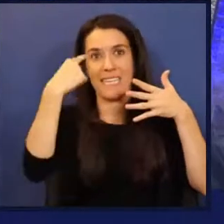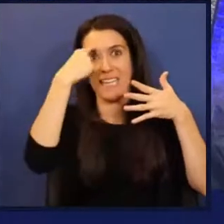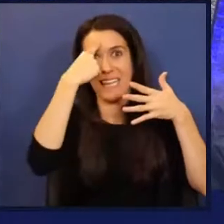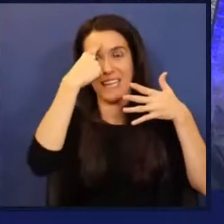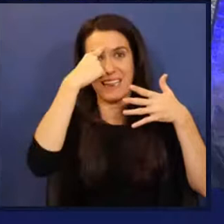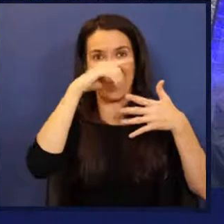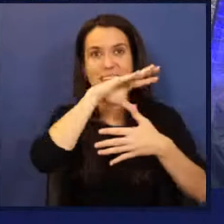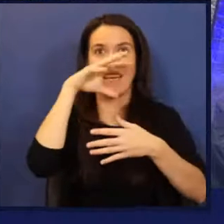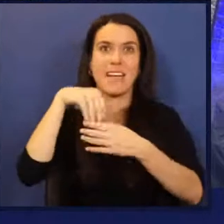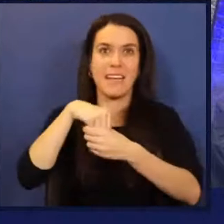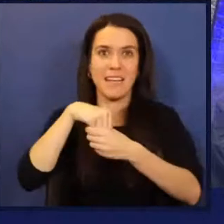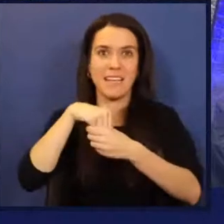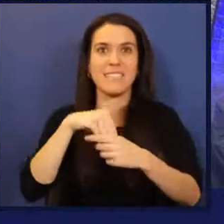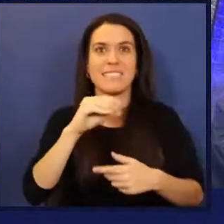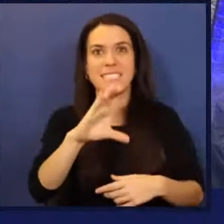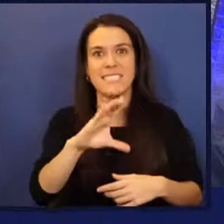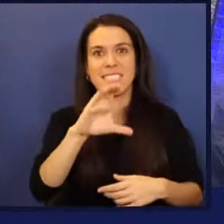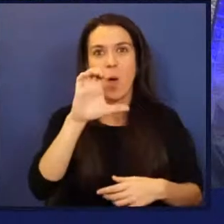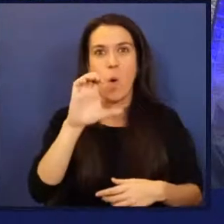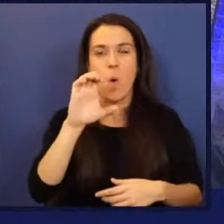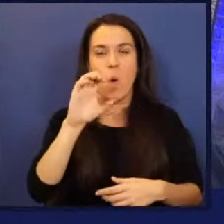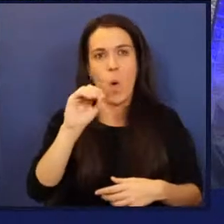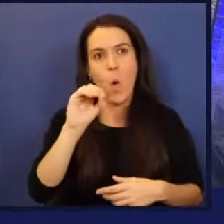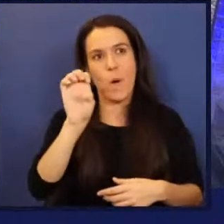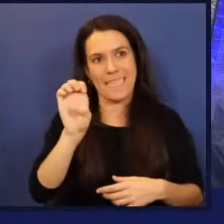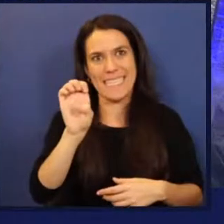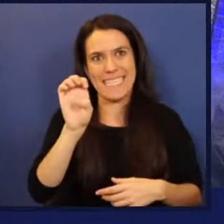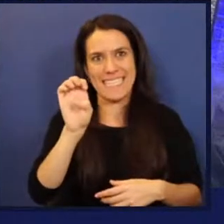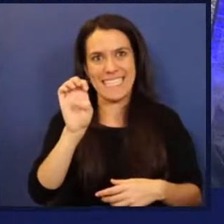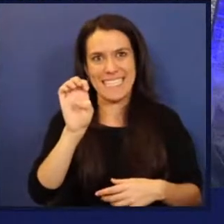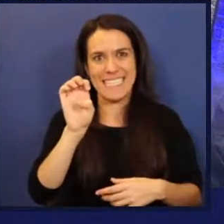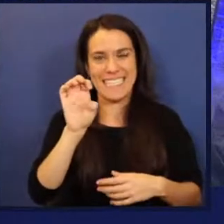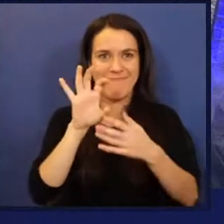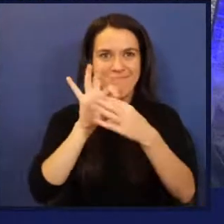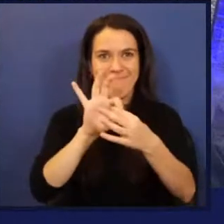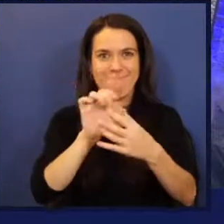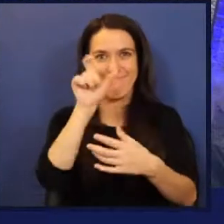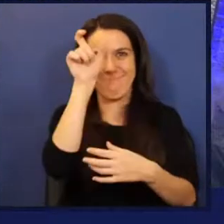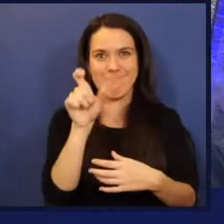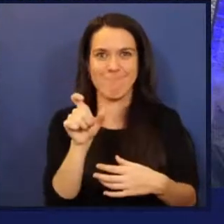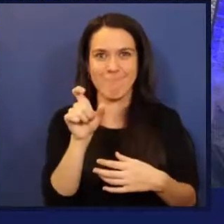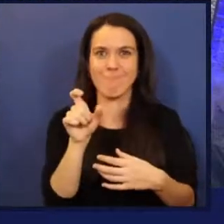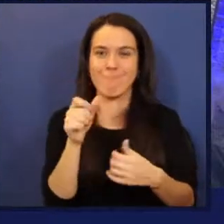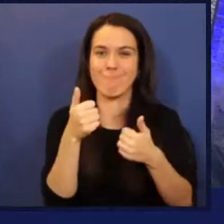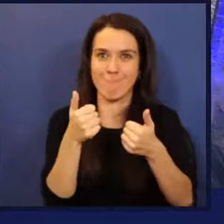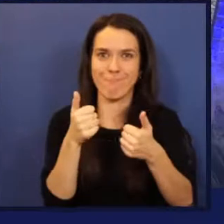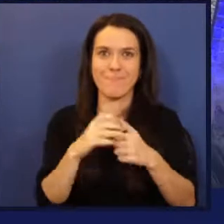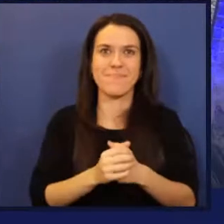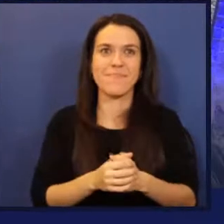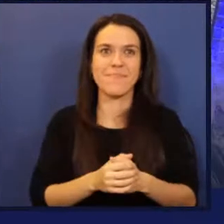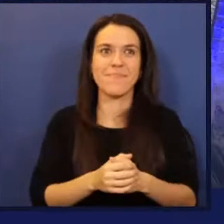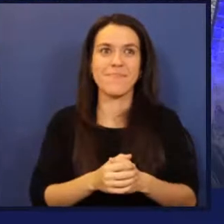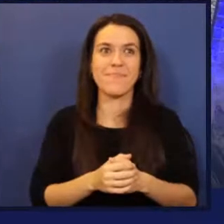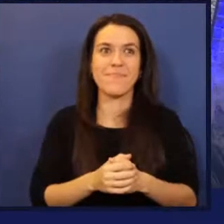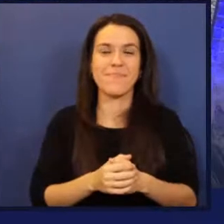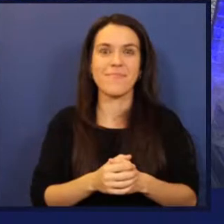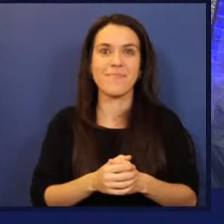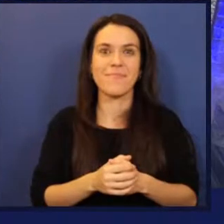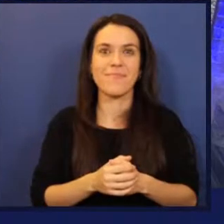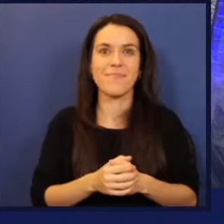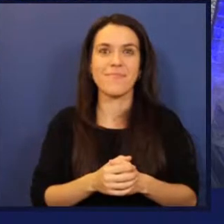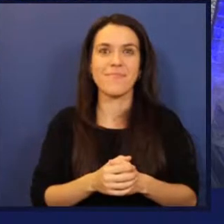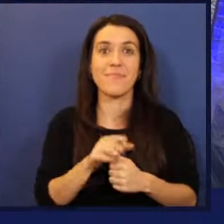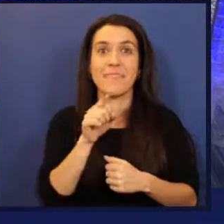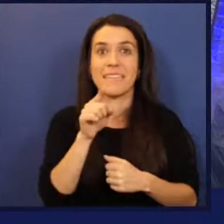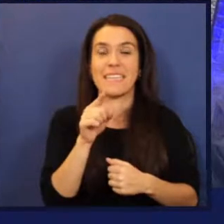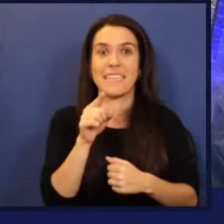Avanade's COE. So that's our Center of Excellence program. And he gets to work on all